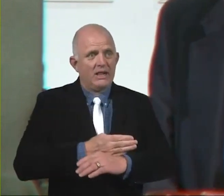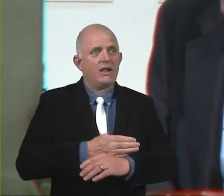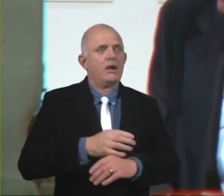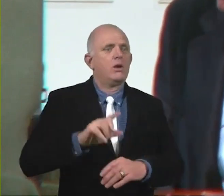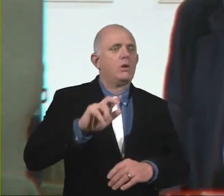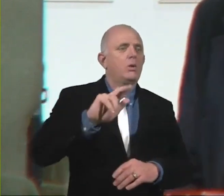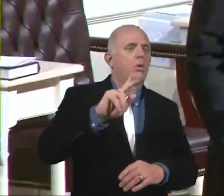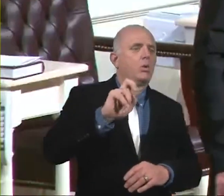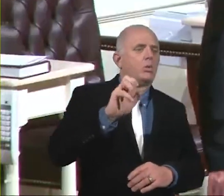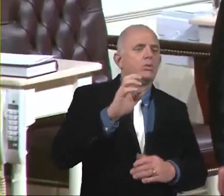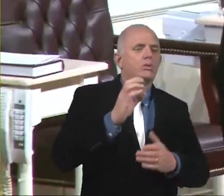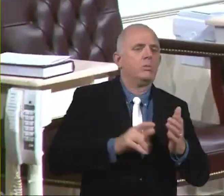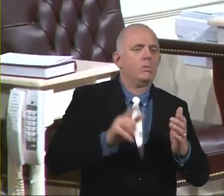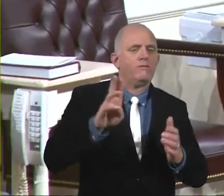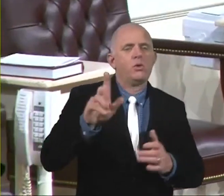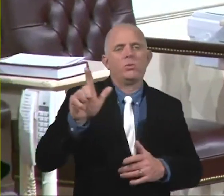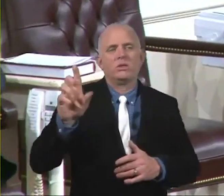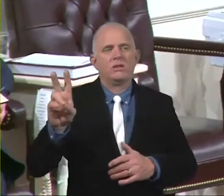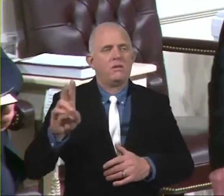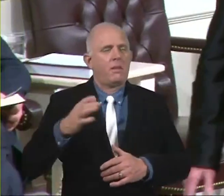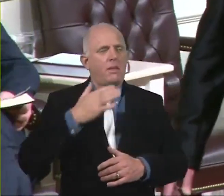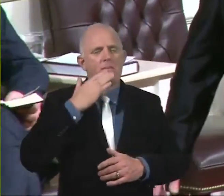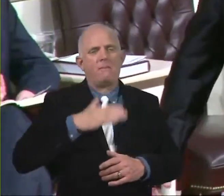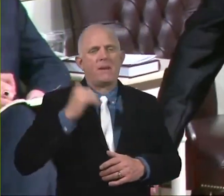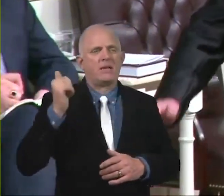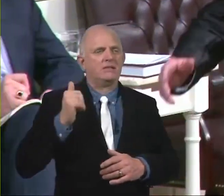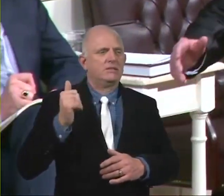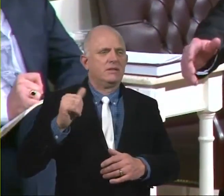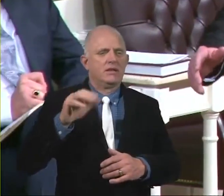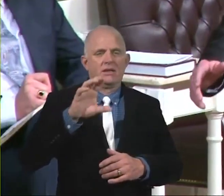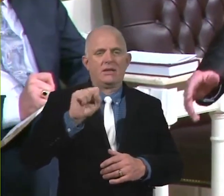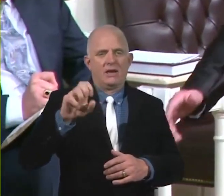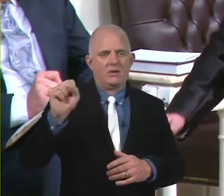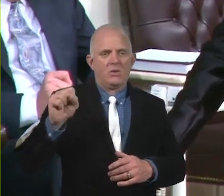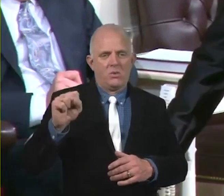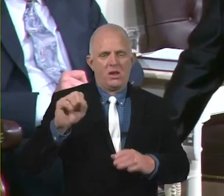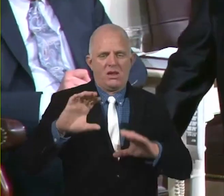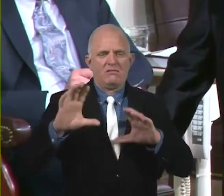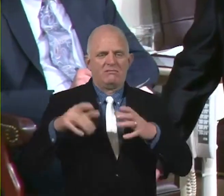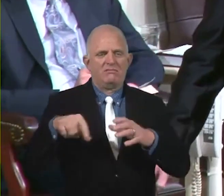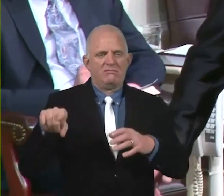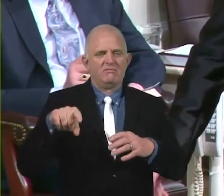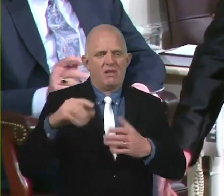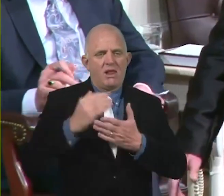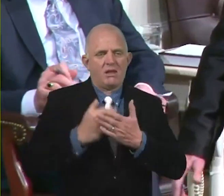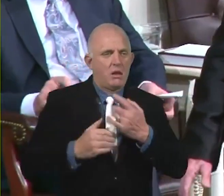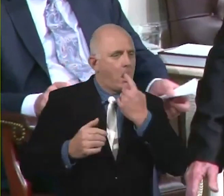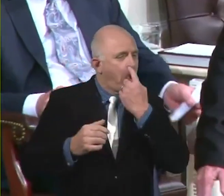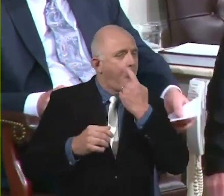Luke 24:27, the greatest Sunday school there ever been. He's walking along. They're walking two.